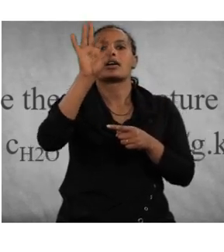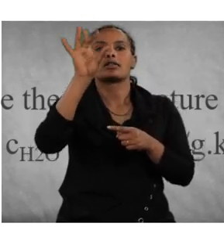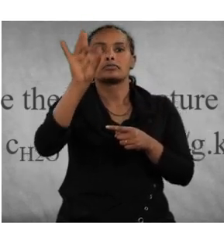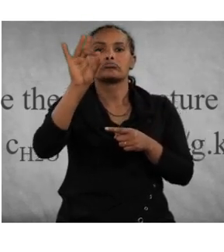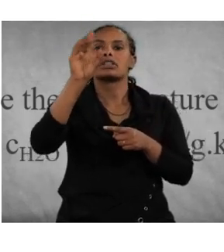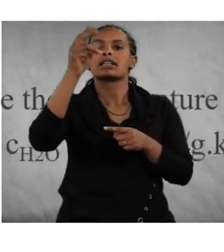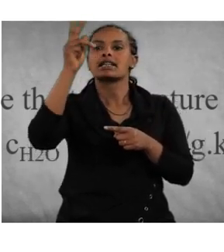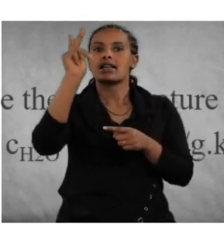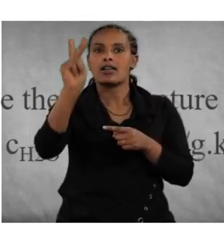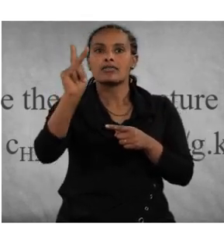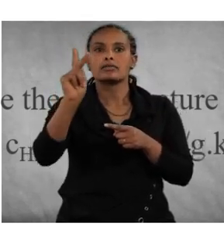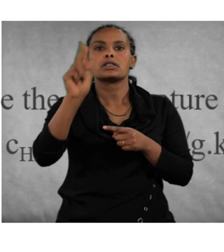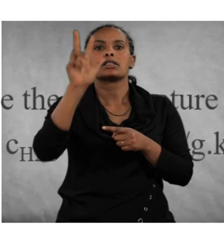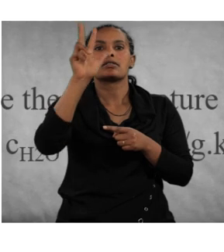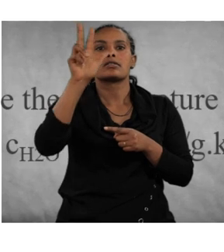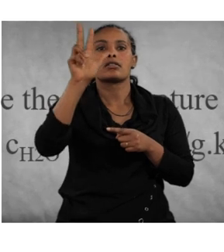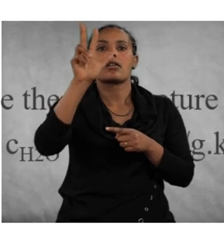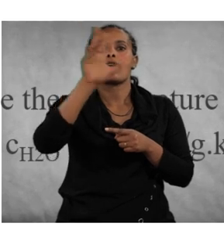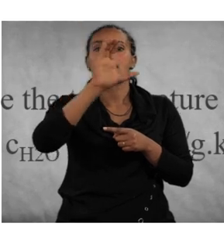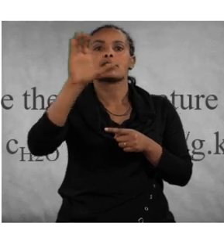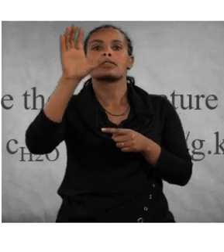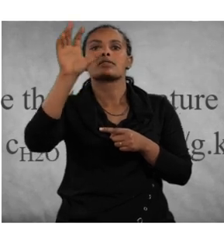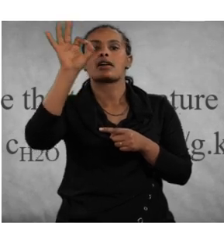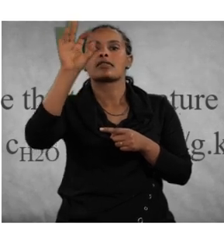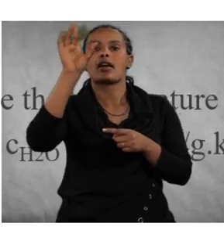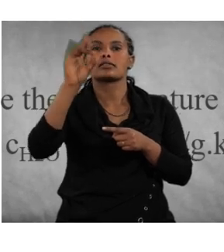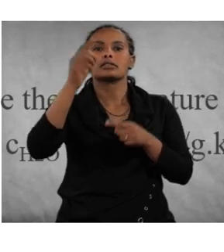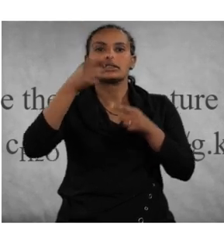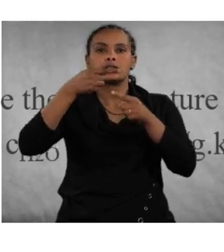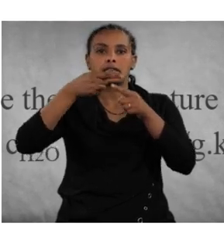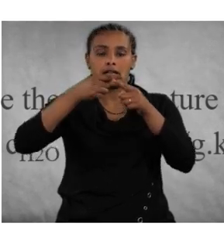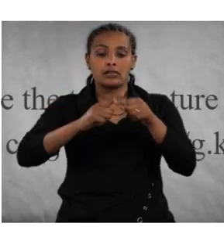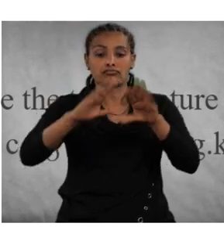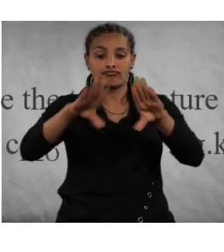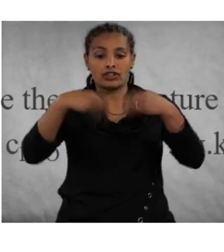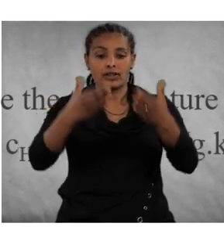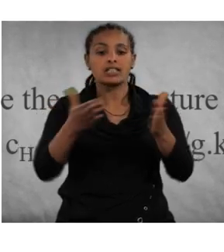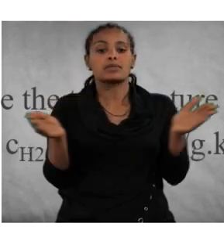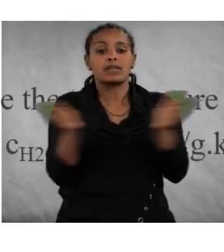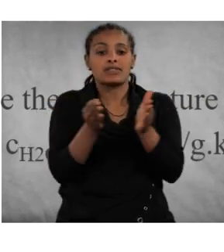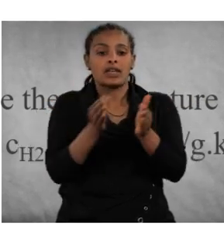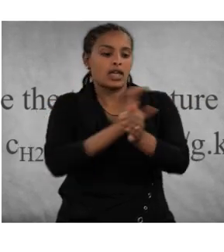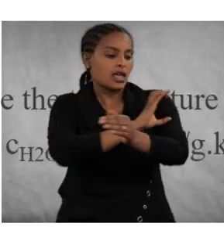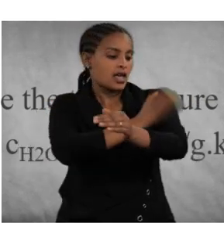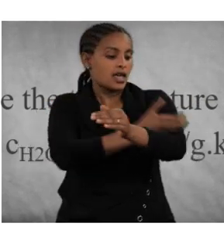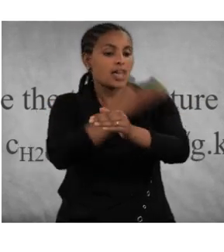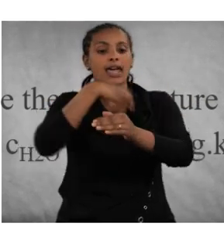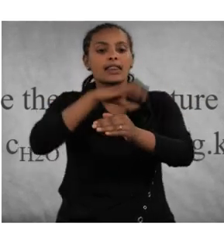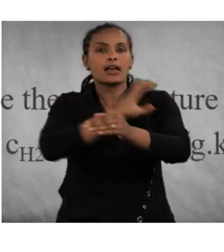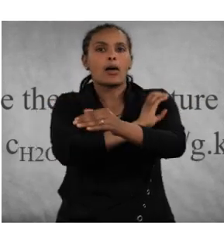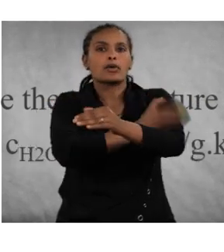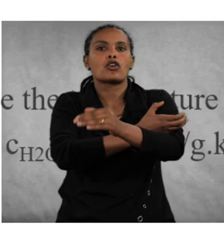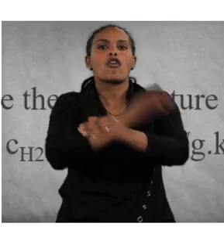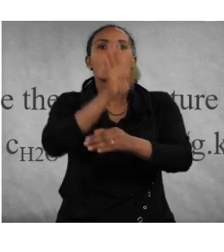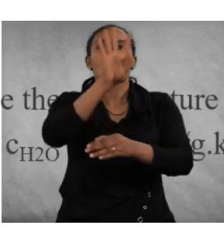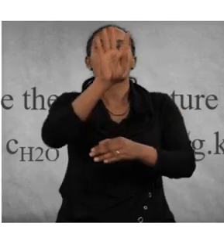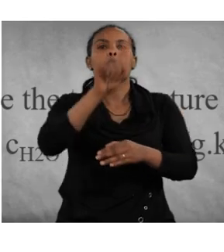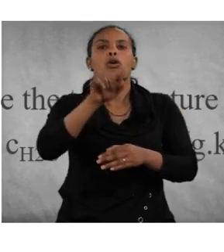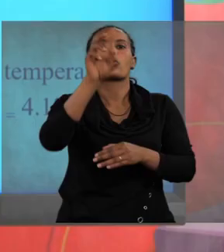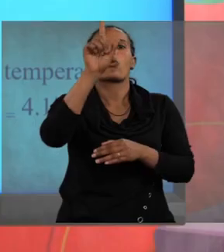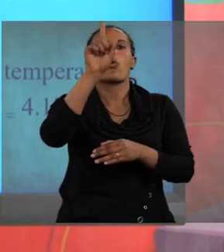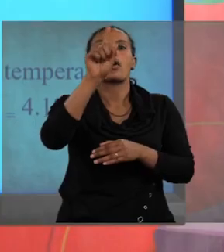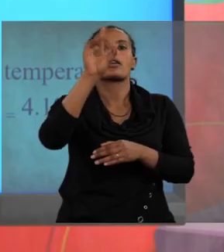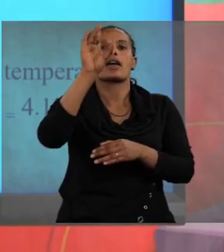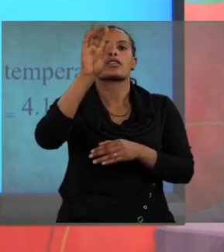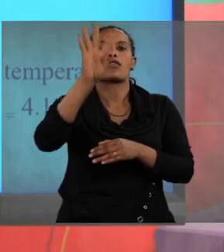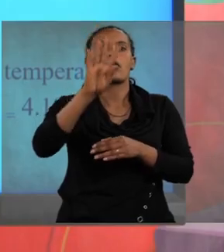to 398 Kelvin. Given specific heat capacity of water is